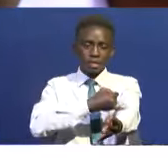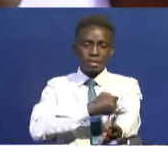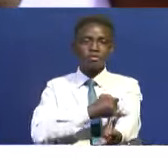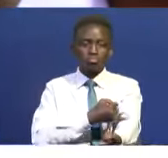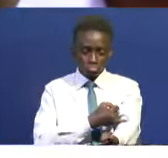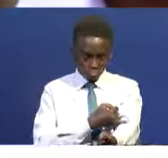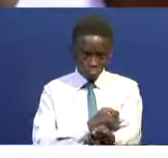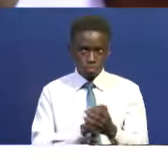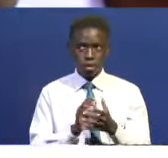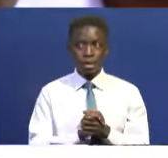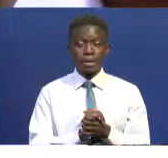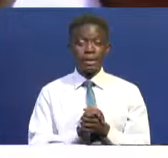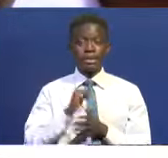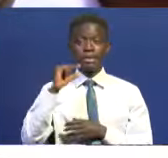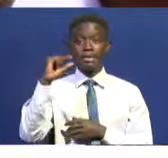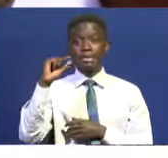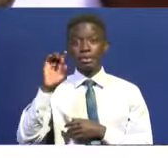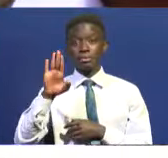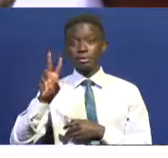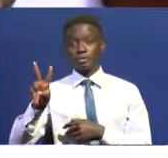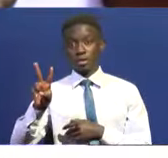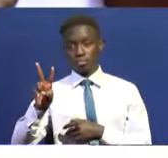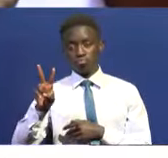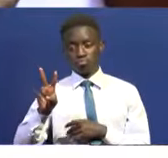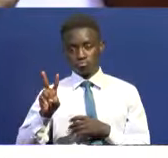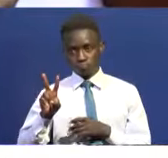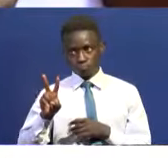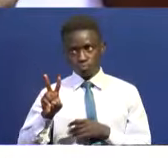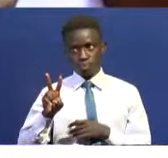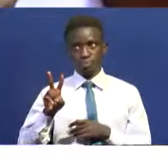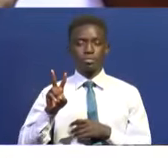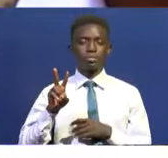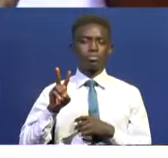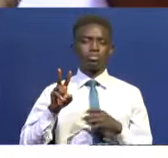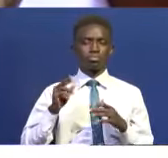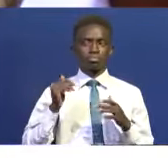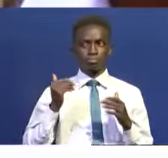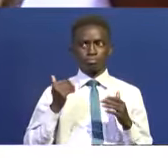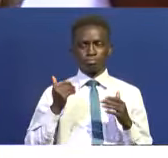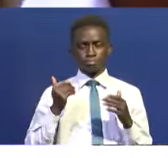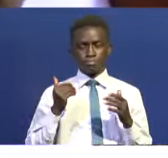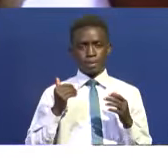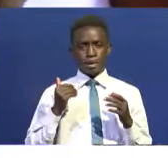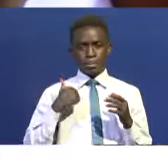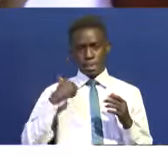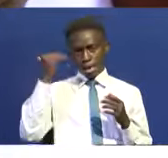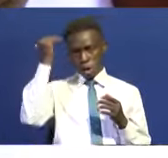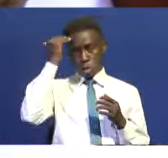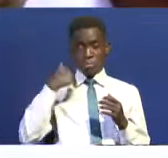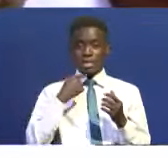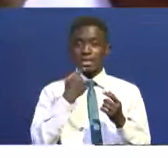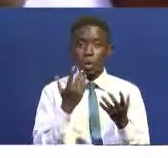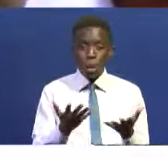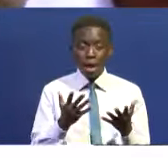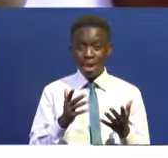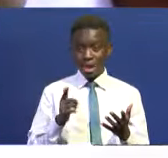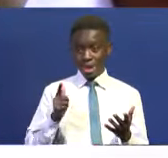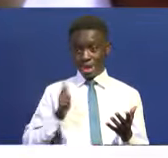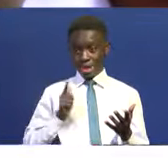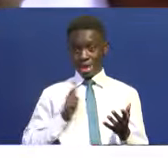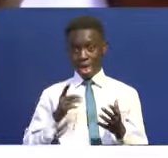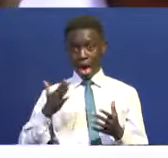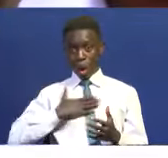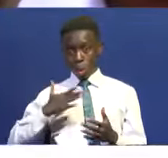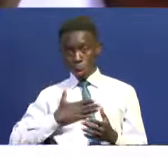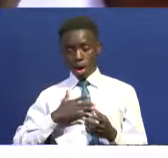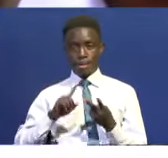Gender-based violence, and I know what I have said, our ladies, our girls deserve a